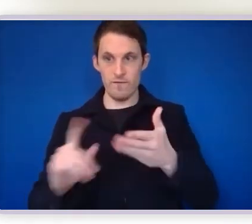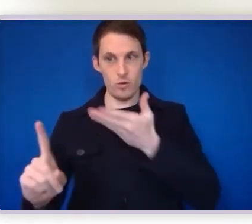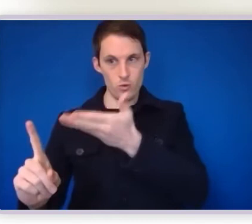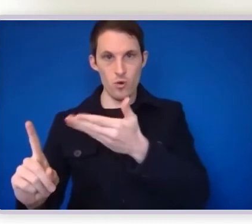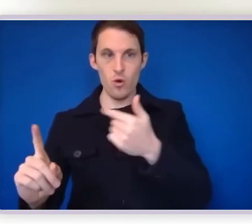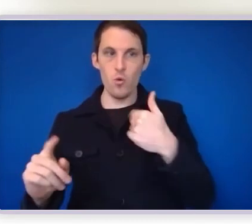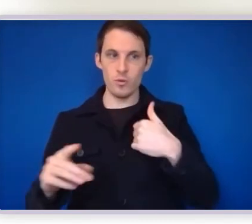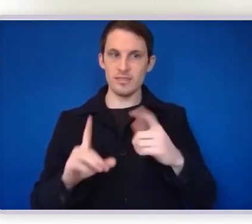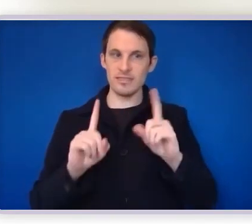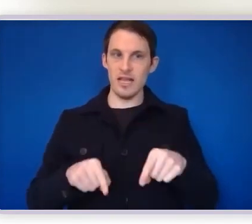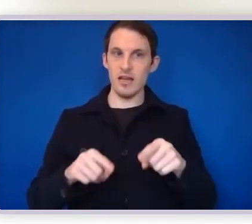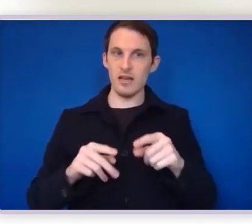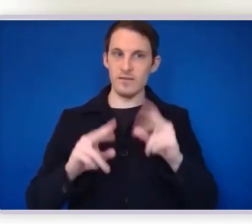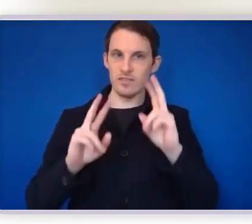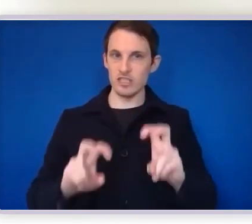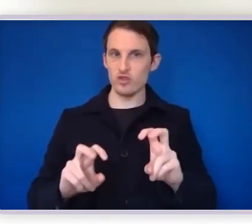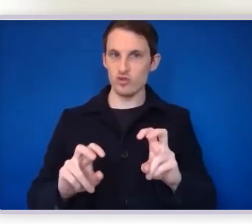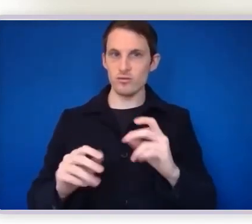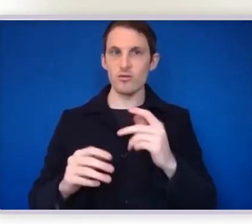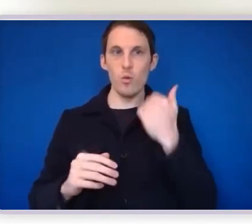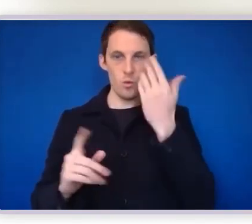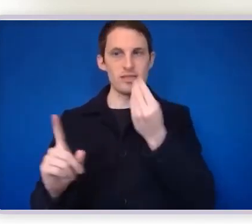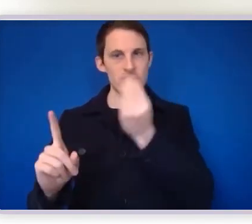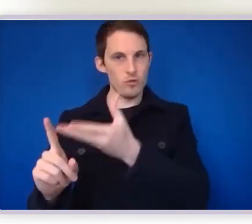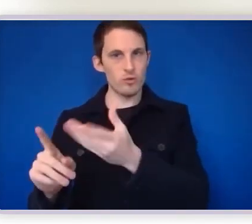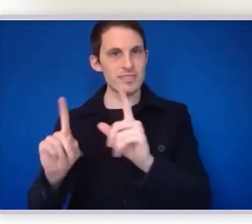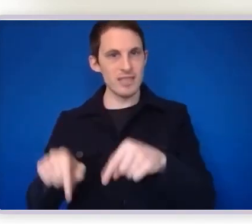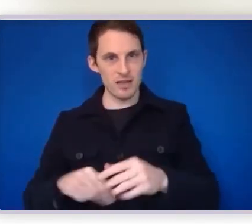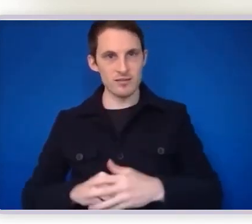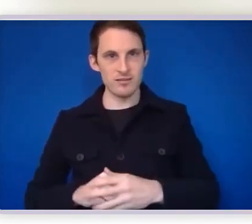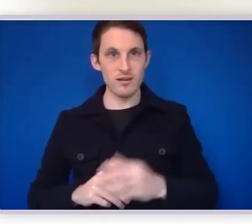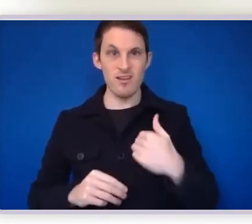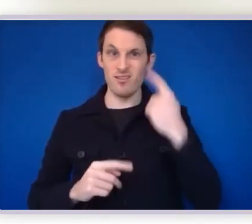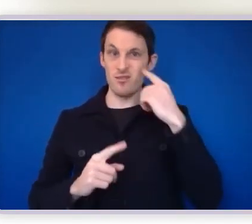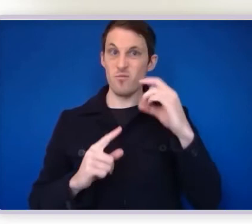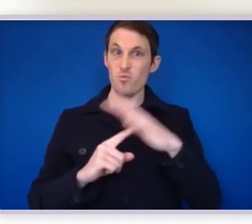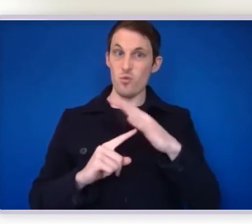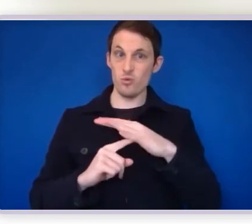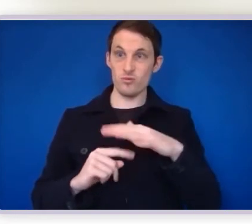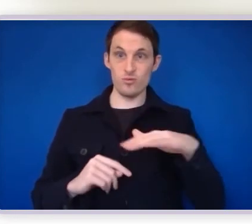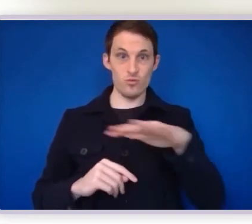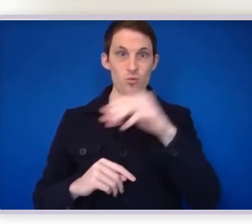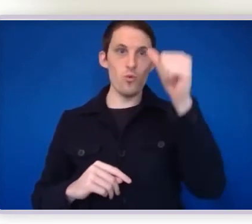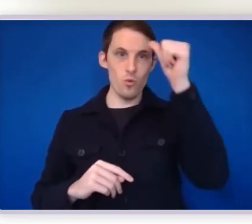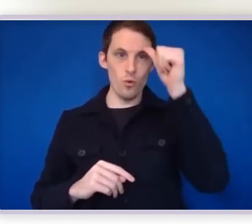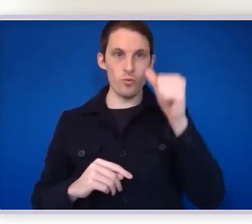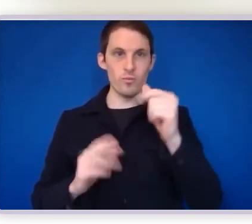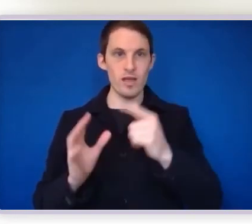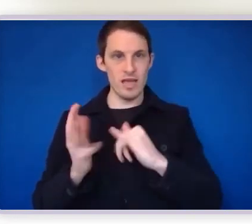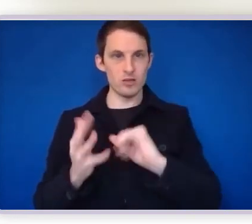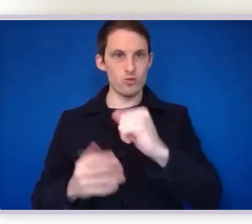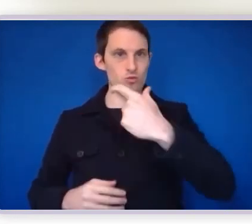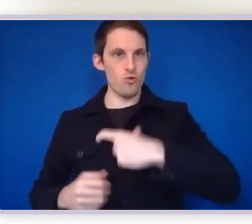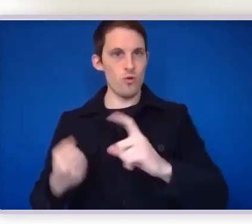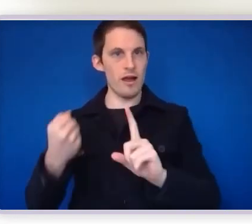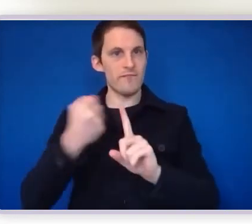investigation. And I think that's important to you all as advocates. And I